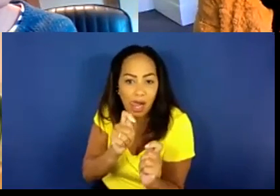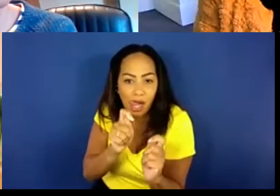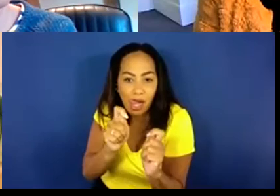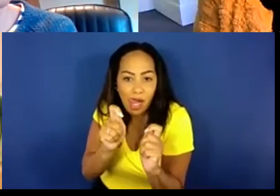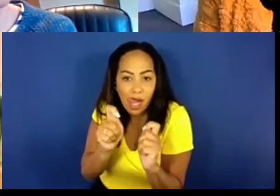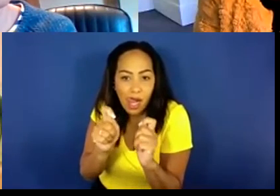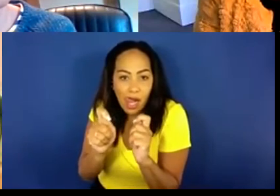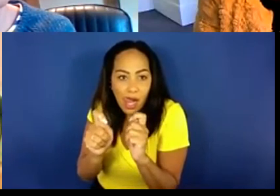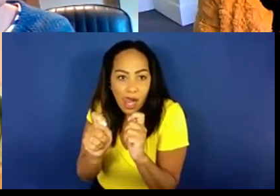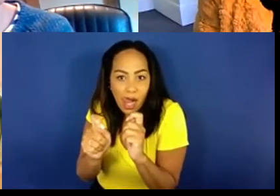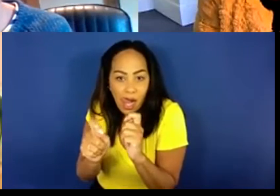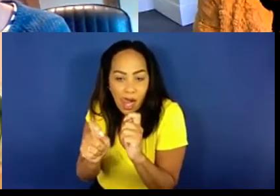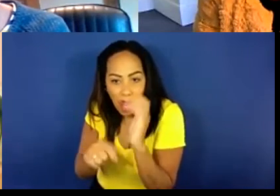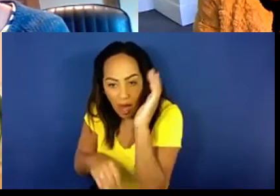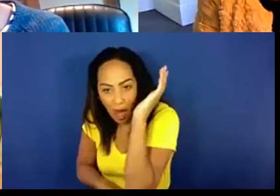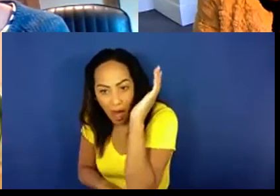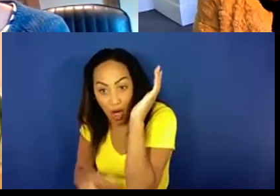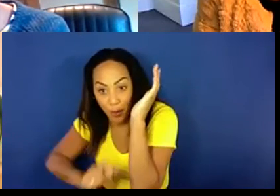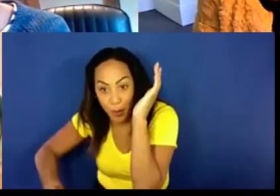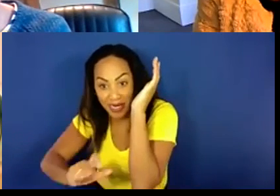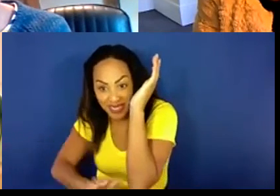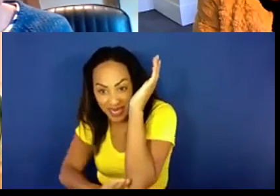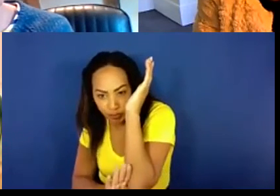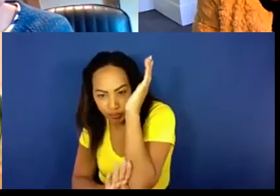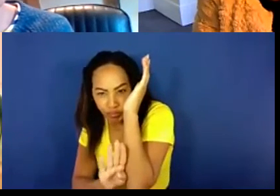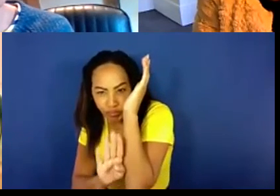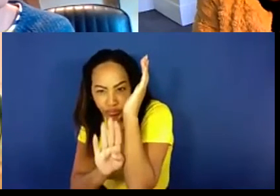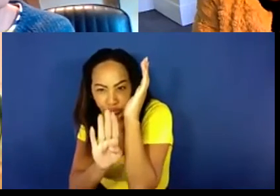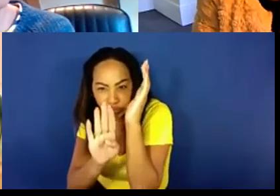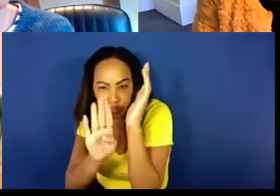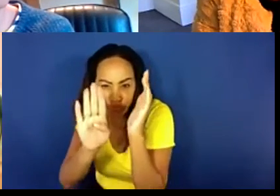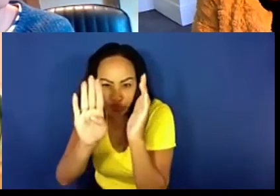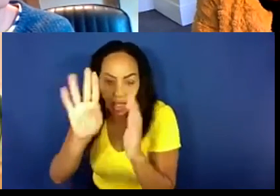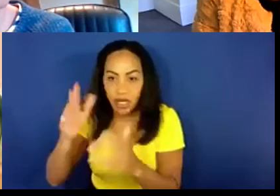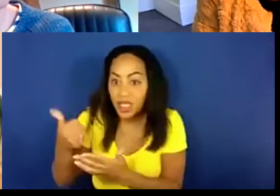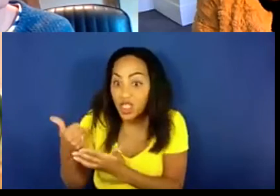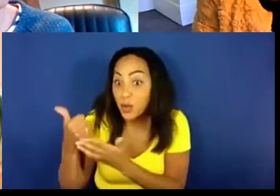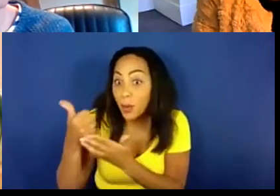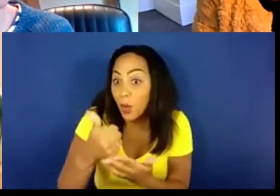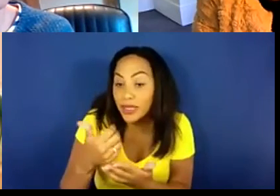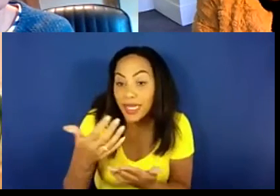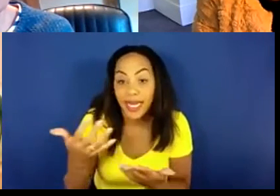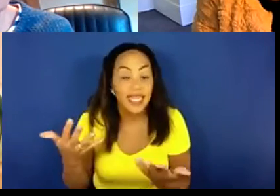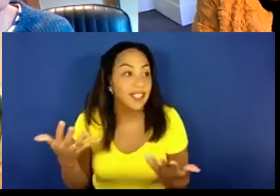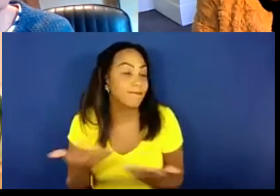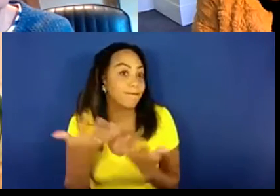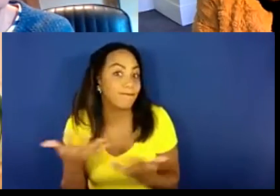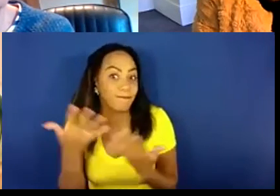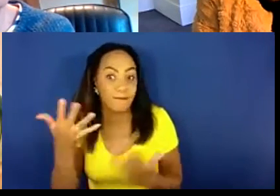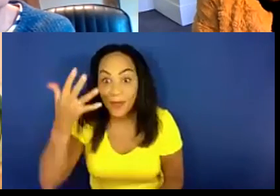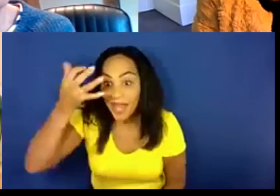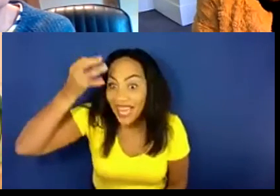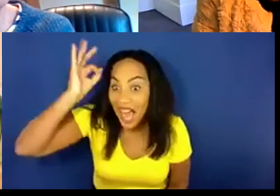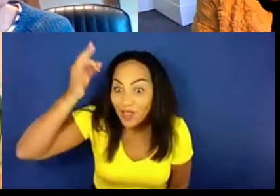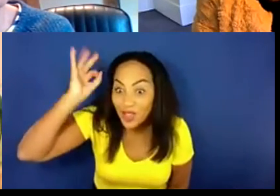bottom up from our communities, as opposed to supporting council consultations